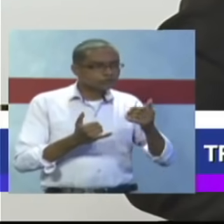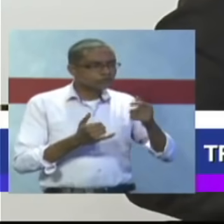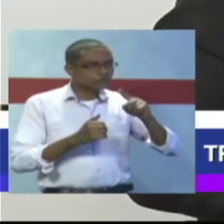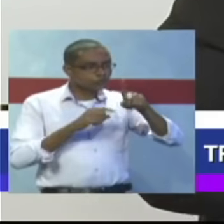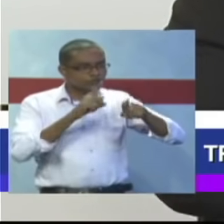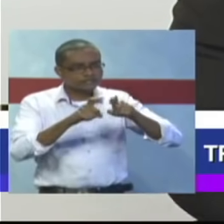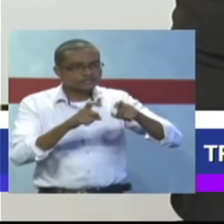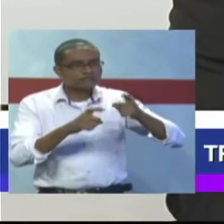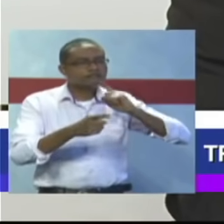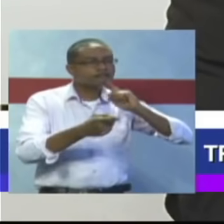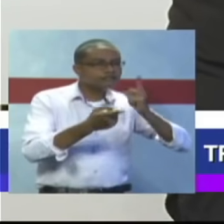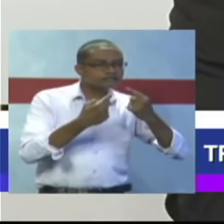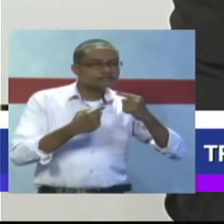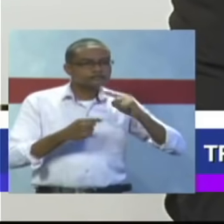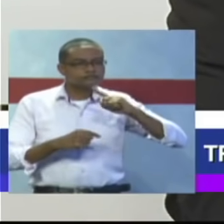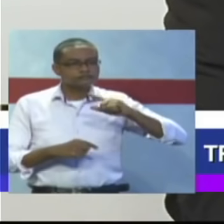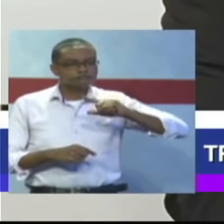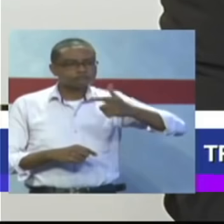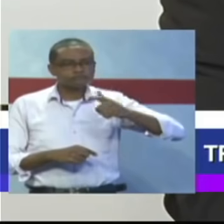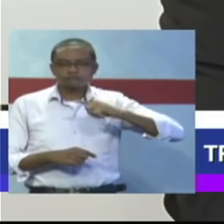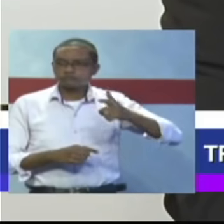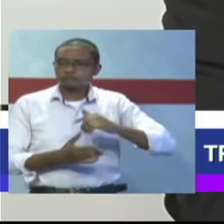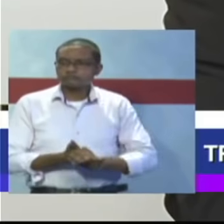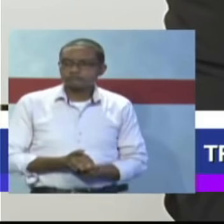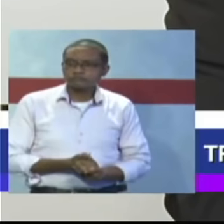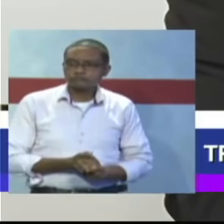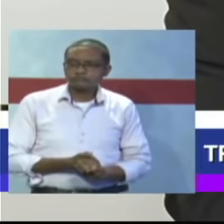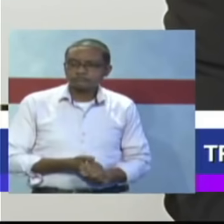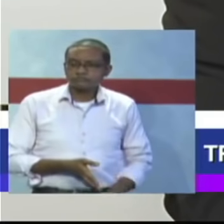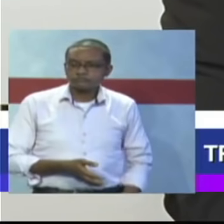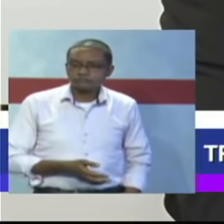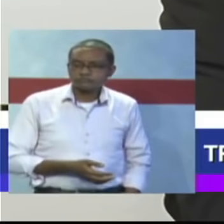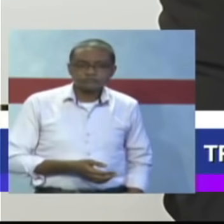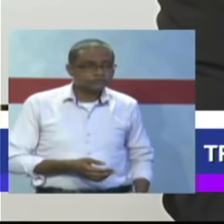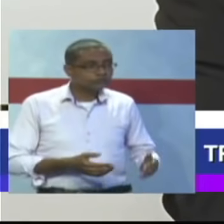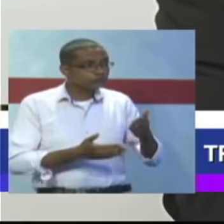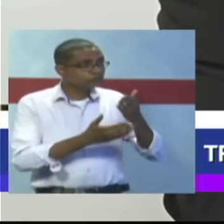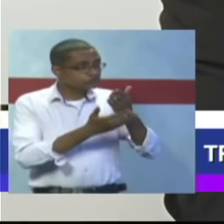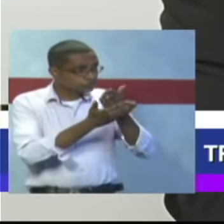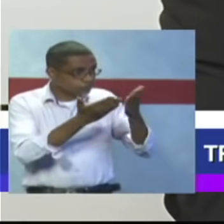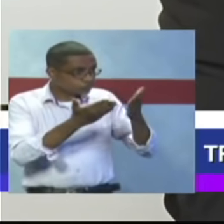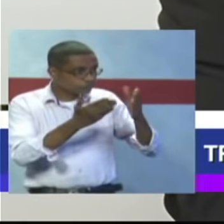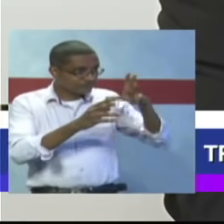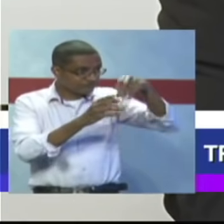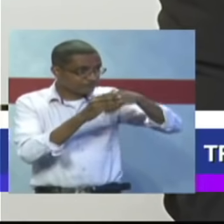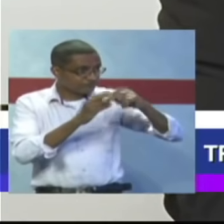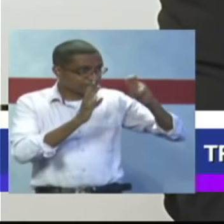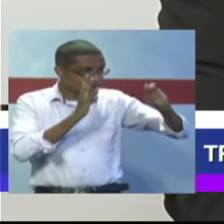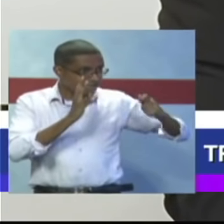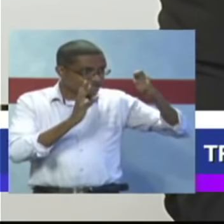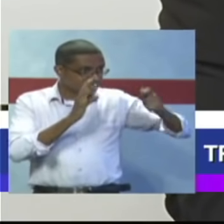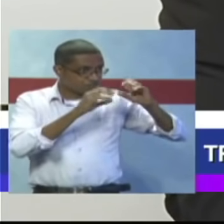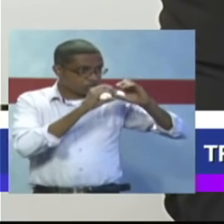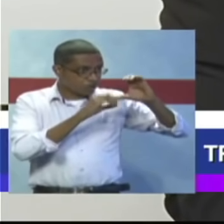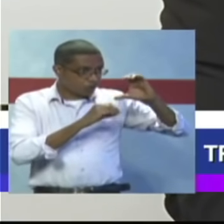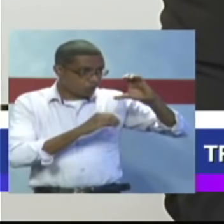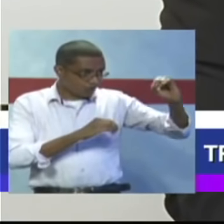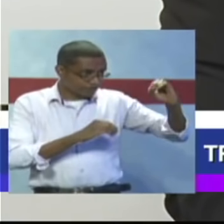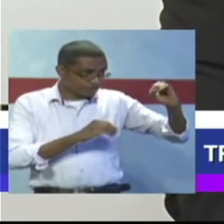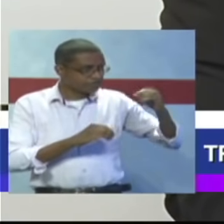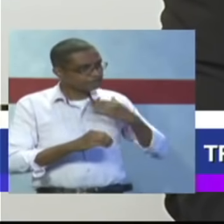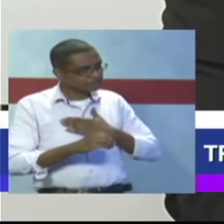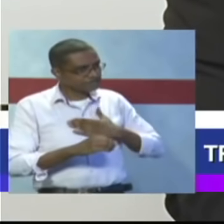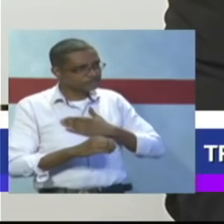and answer segment. Our media representatives are reminded to state your name and that of the media house that